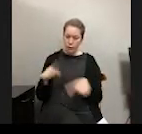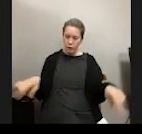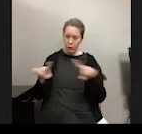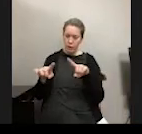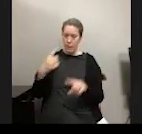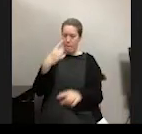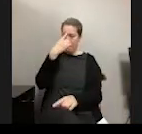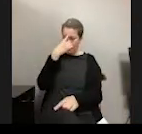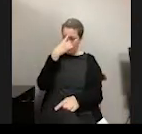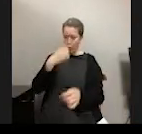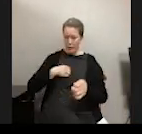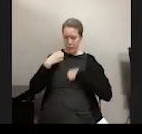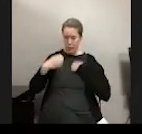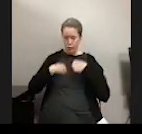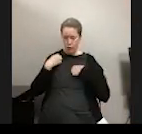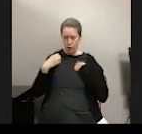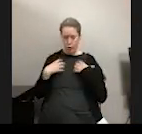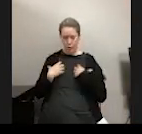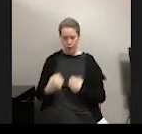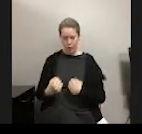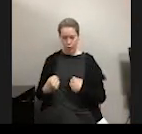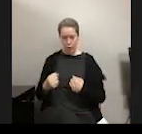the city of Toronto?